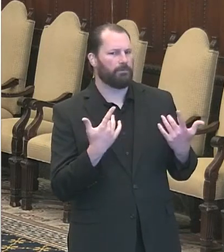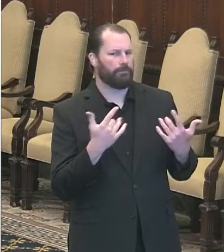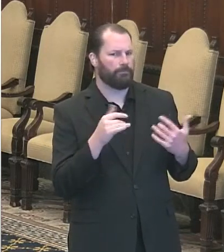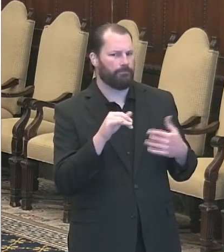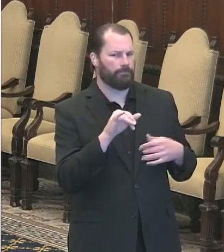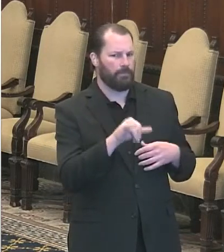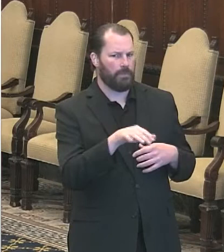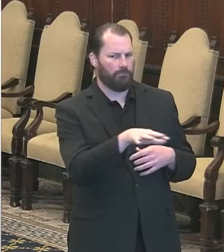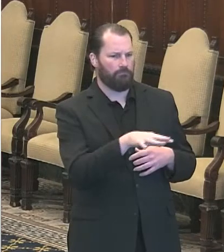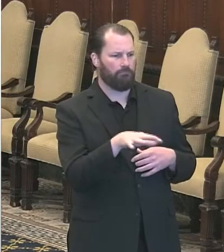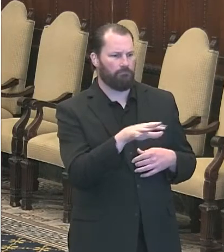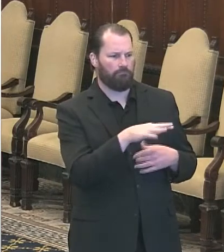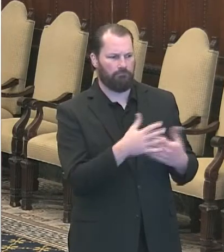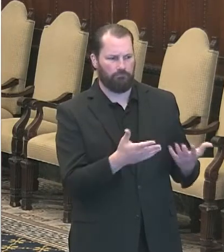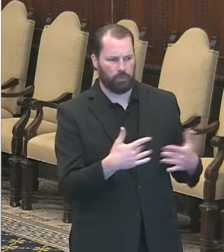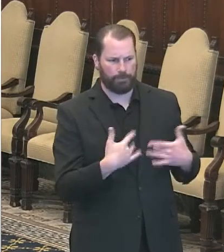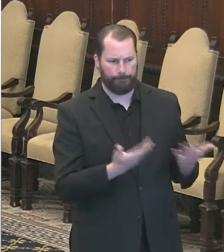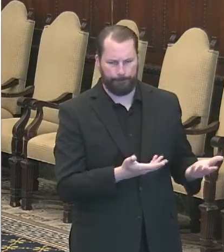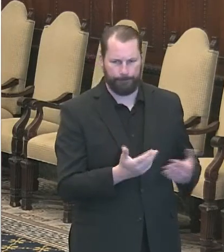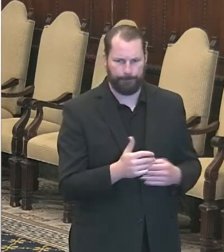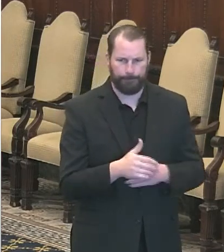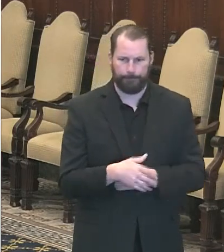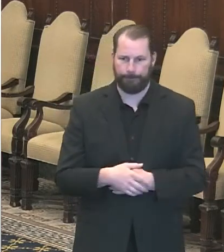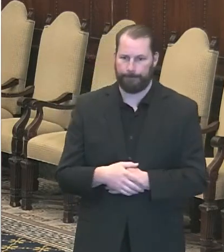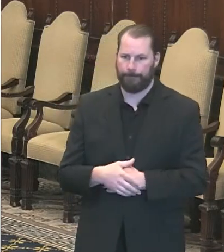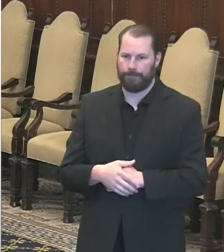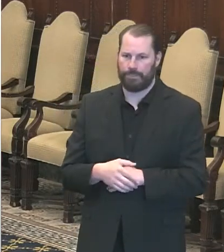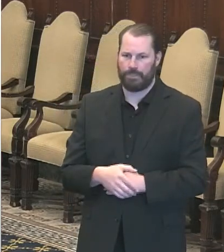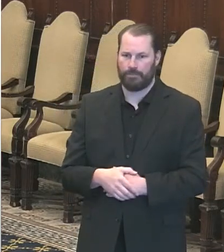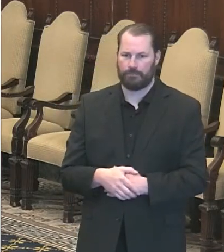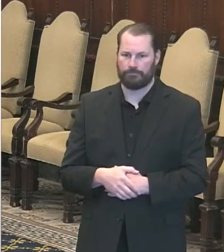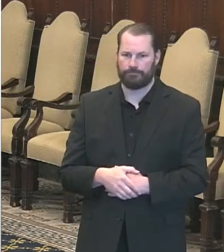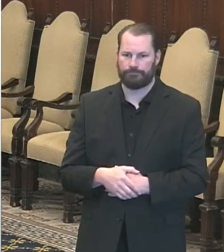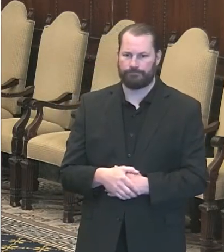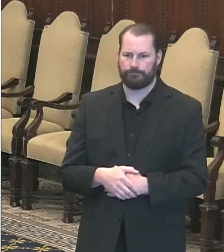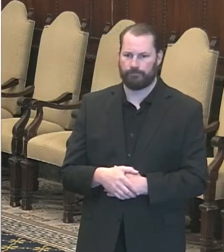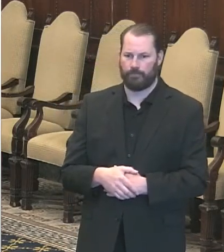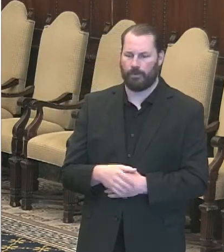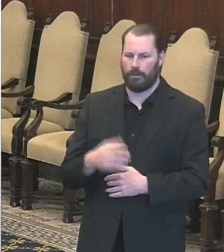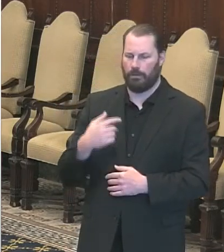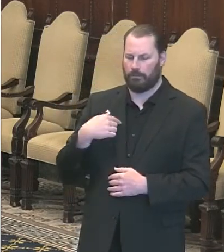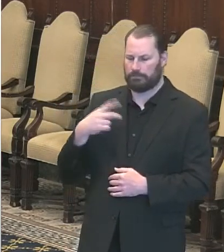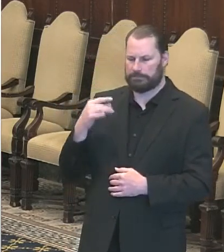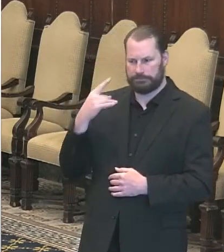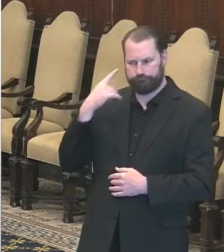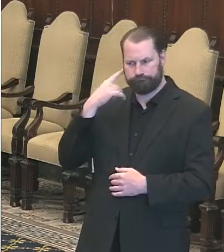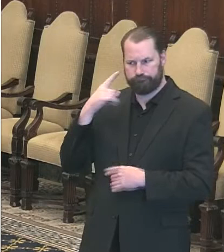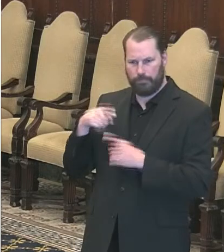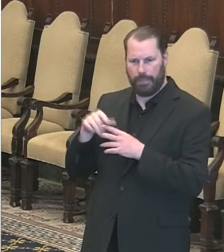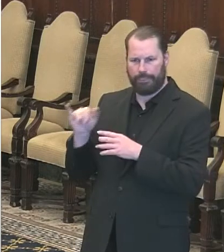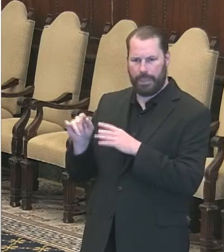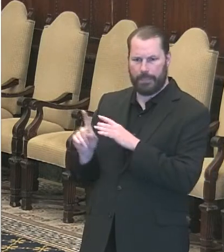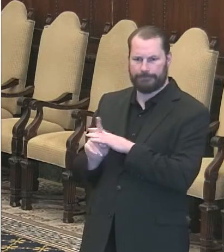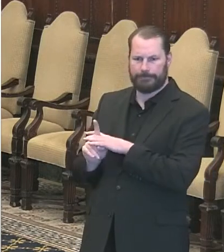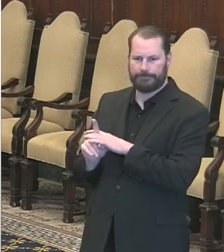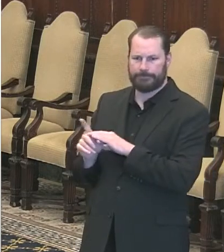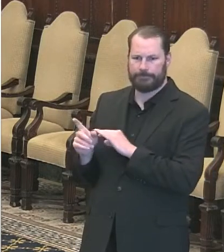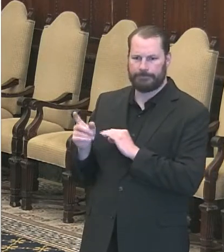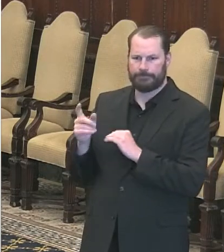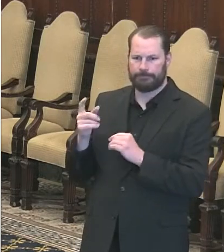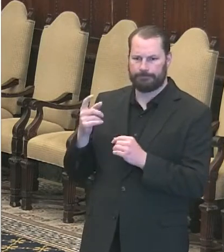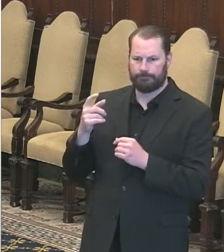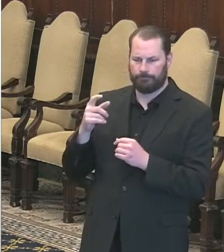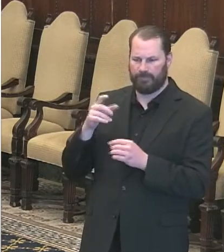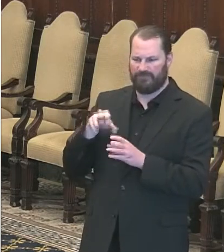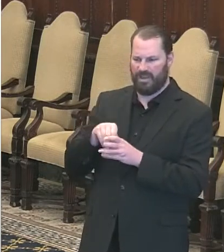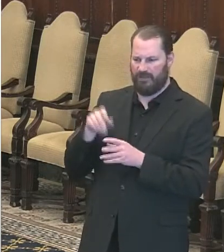to happen? We heard about cases that were involving a men's shelter. And so we